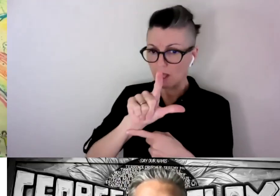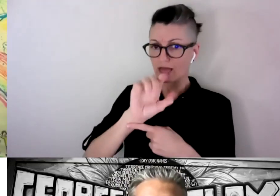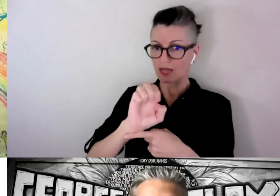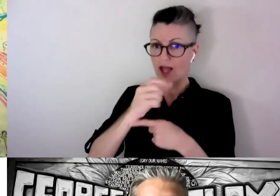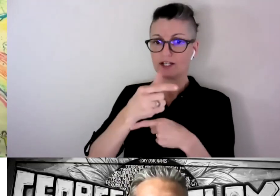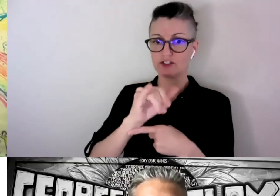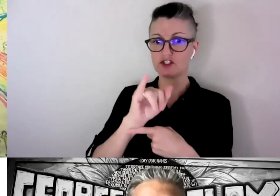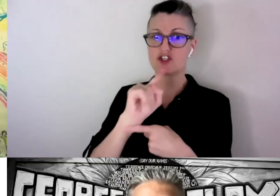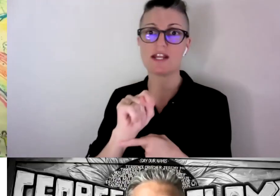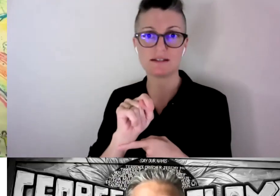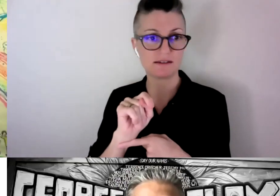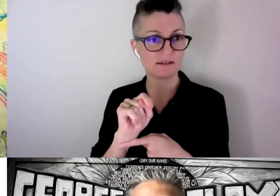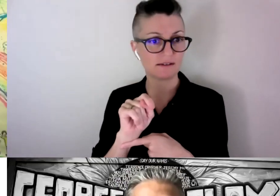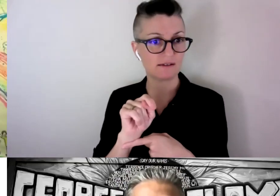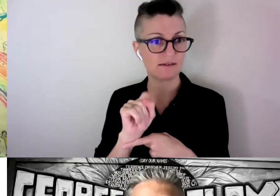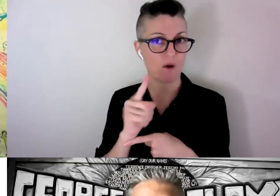right?